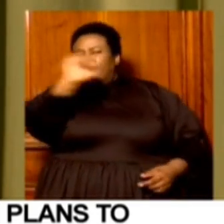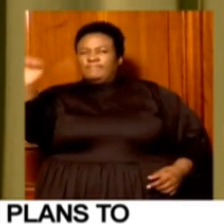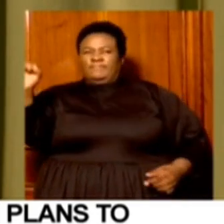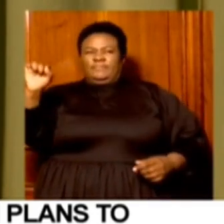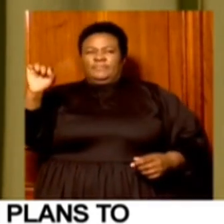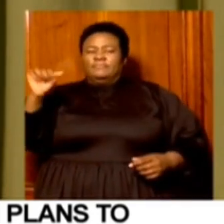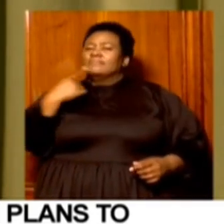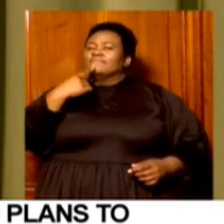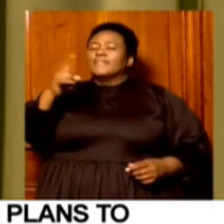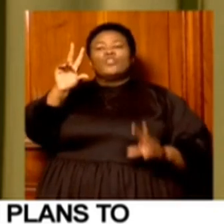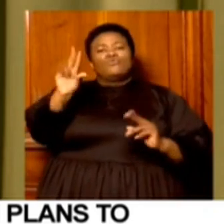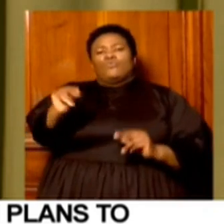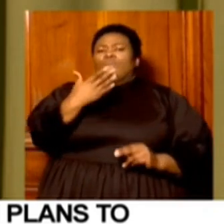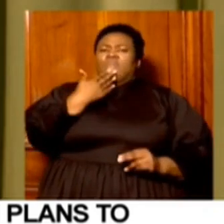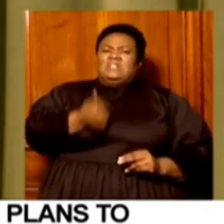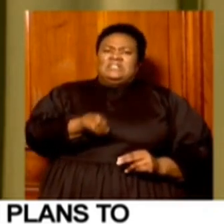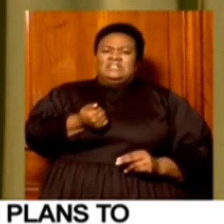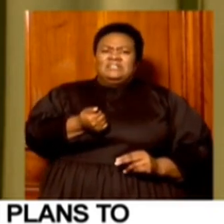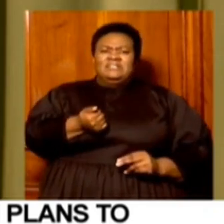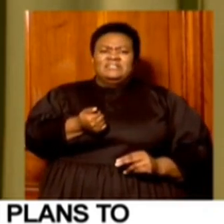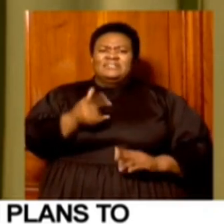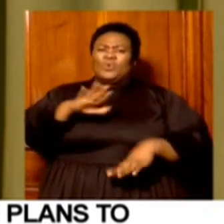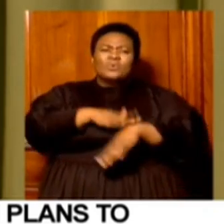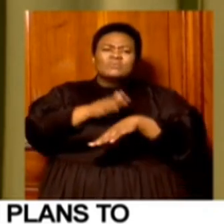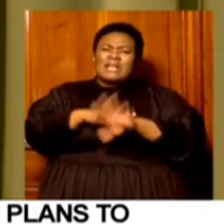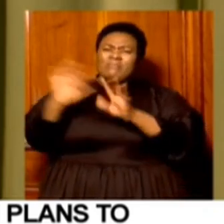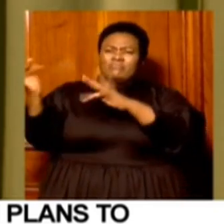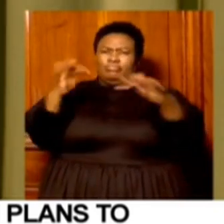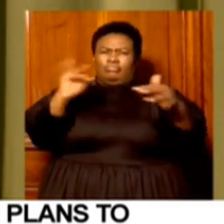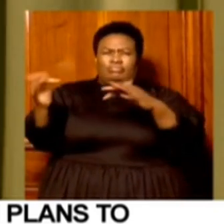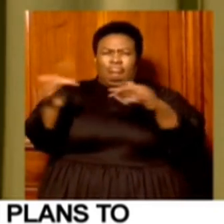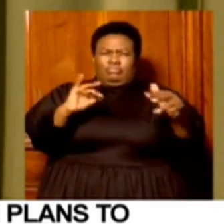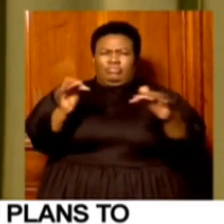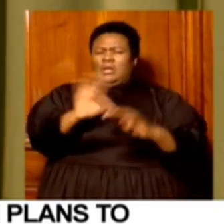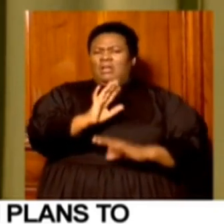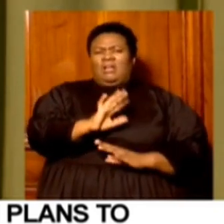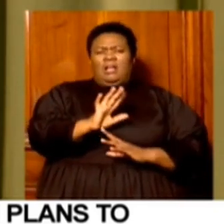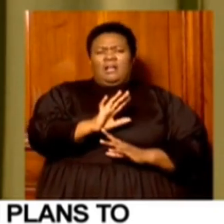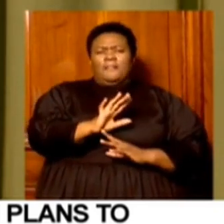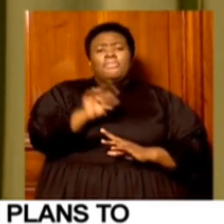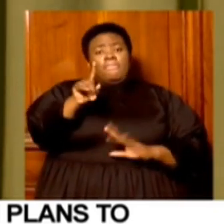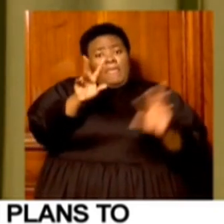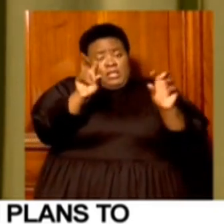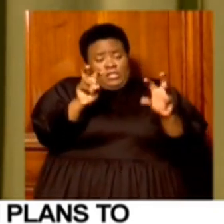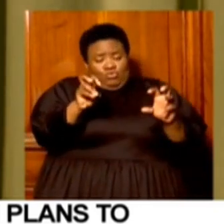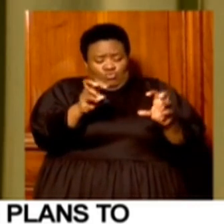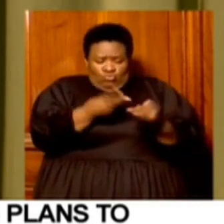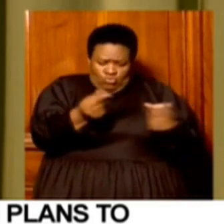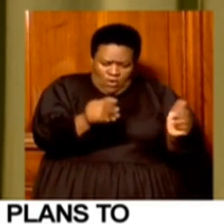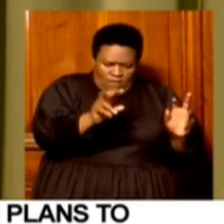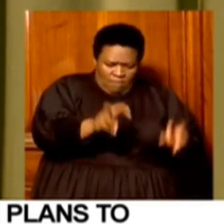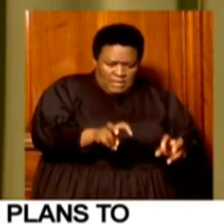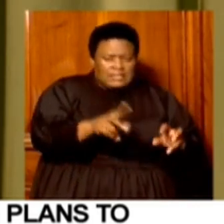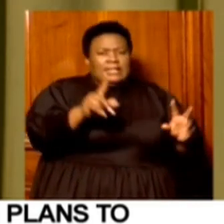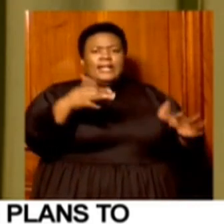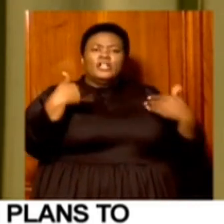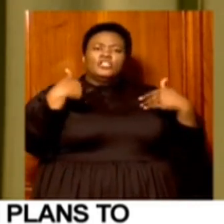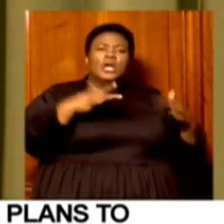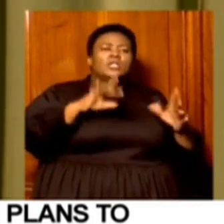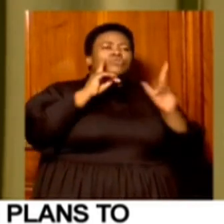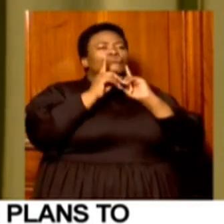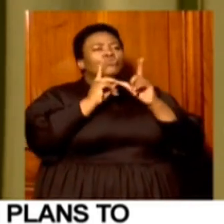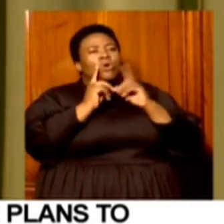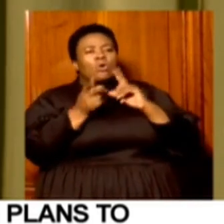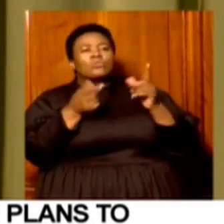We are all in trouble here. Let's resolve these issues amicably. And then they started to talk, we started